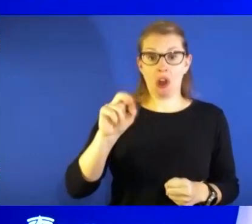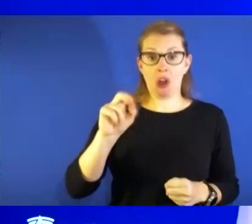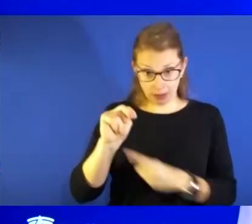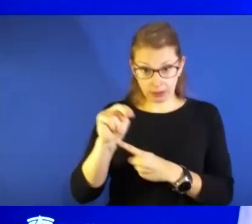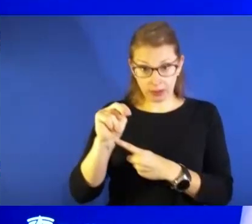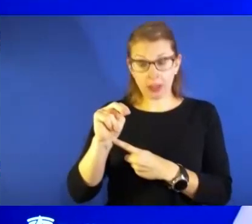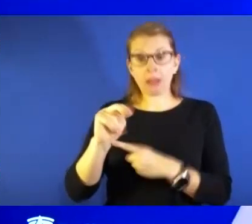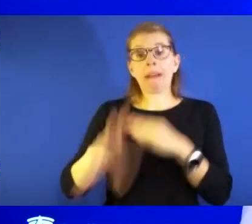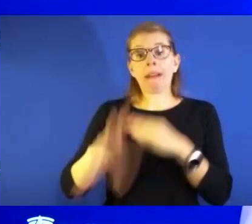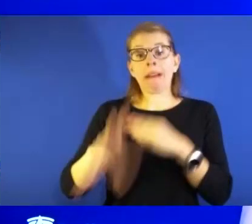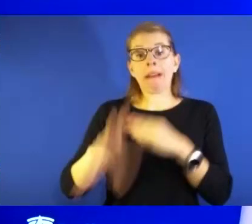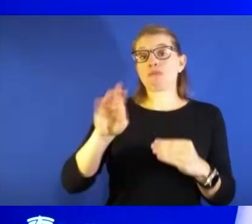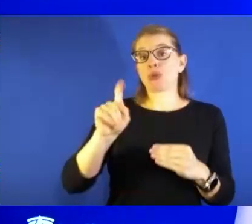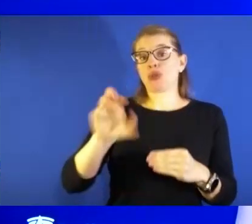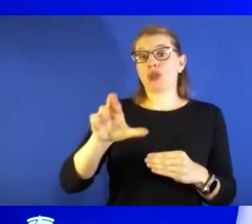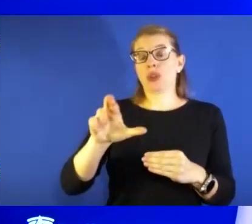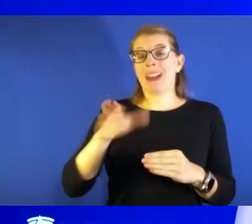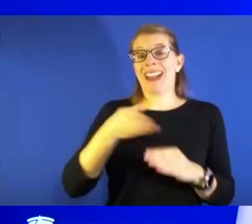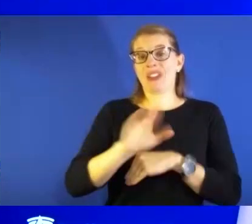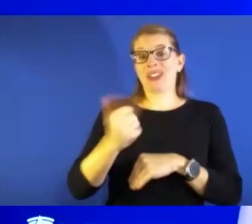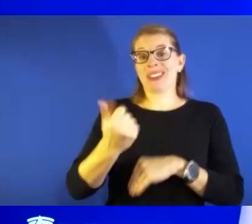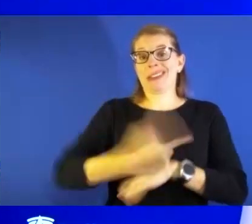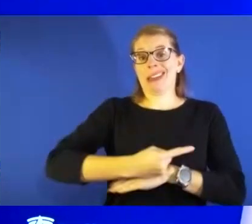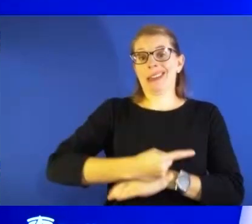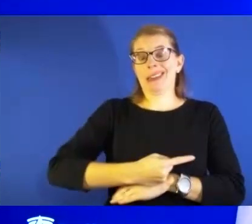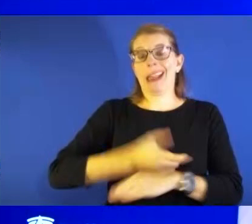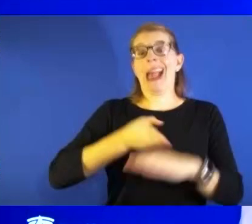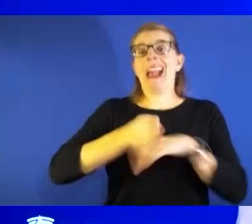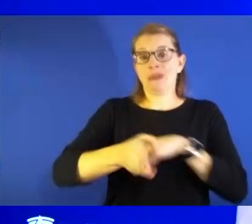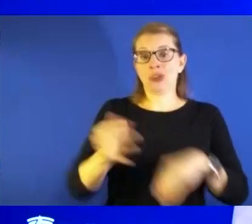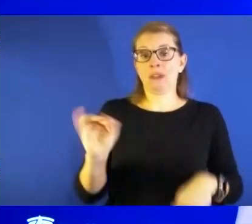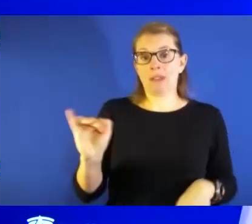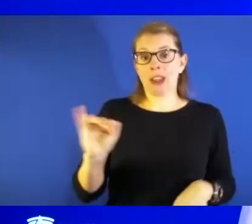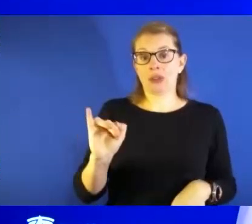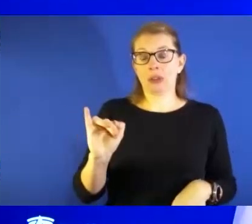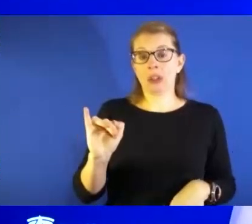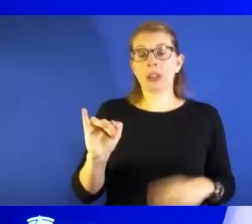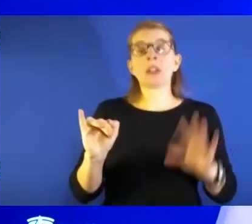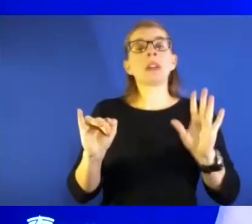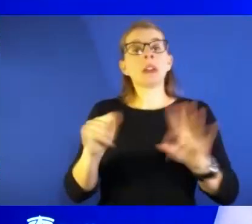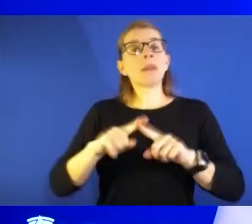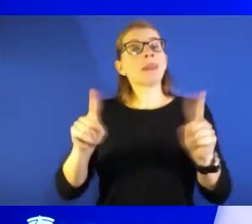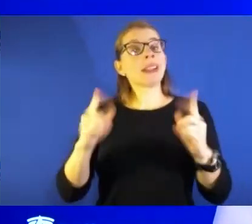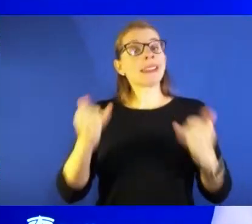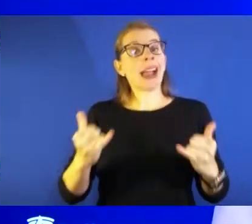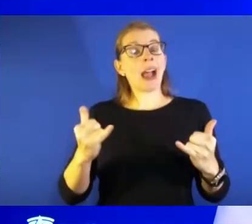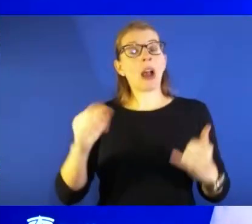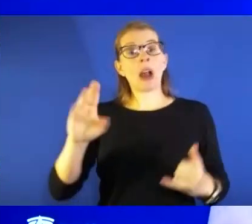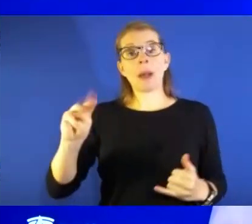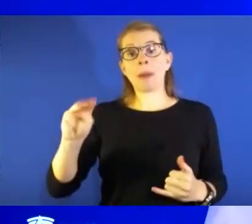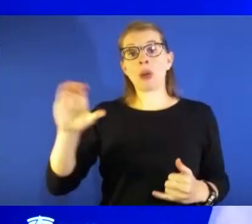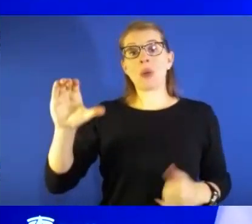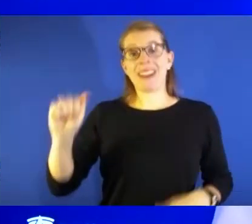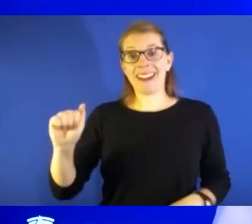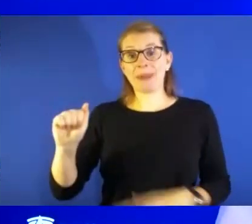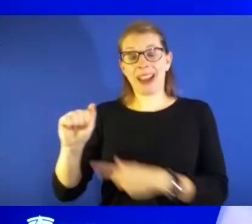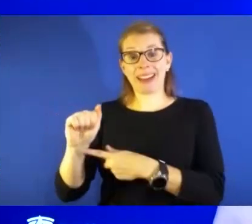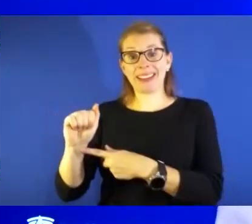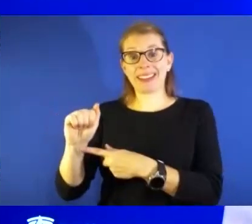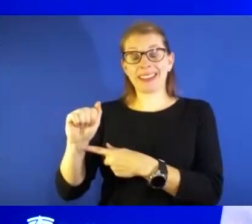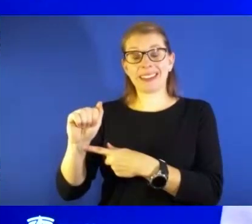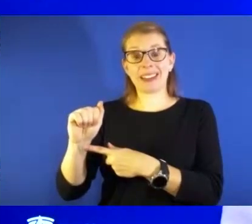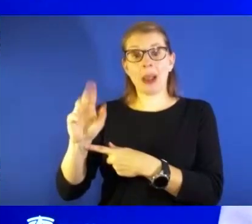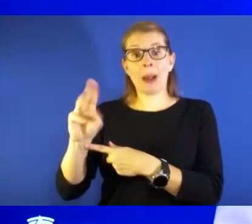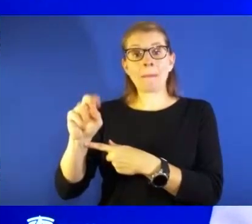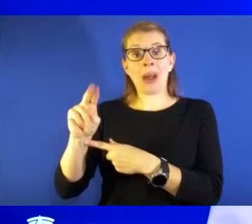dosing anytime after that 10 days after infection. However, now that you're receiving the monoclonal antibodies, you really need to wait 90